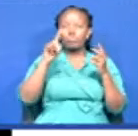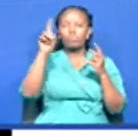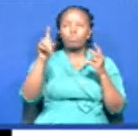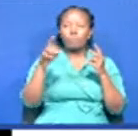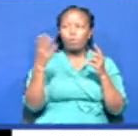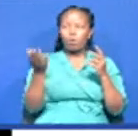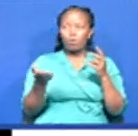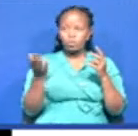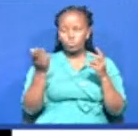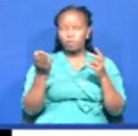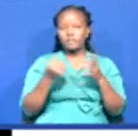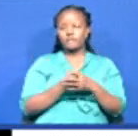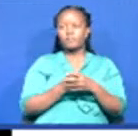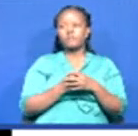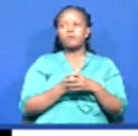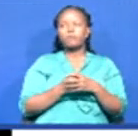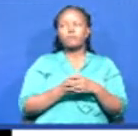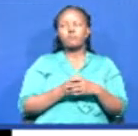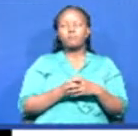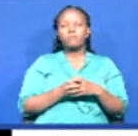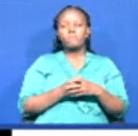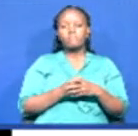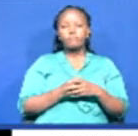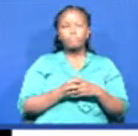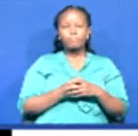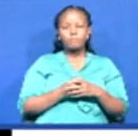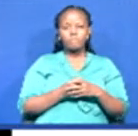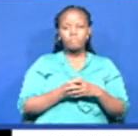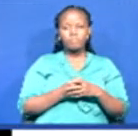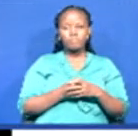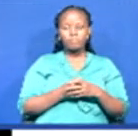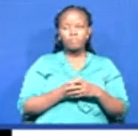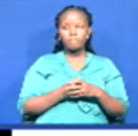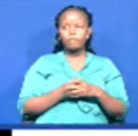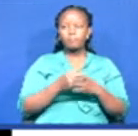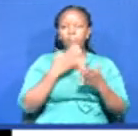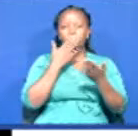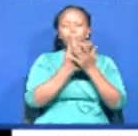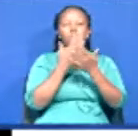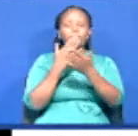eh? Kindly respond to them. Okay, thank you so much, Alex.